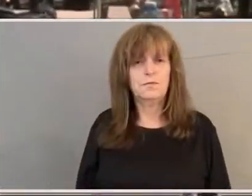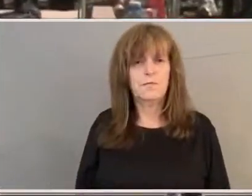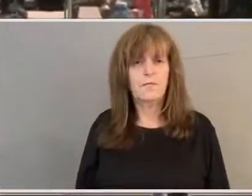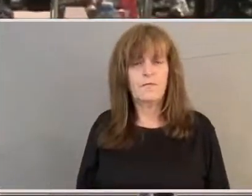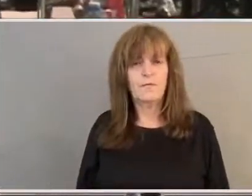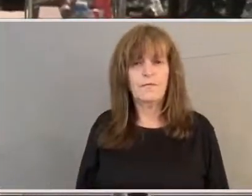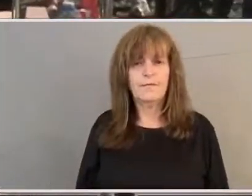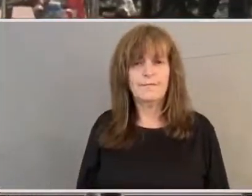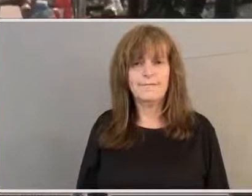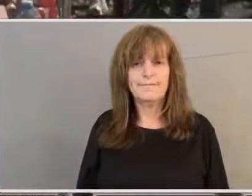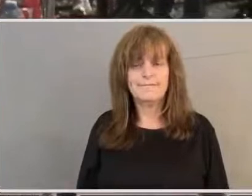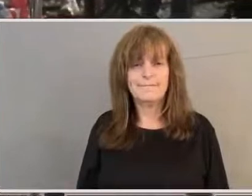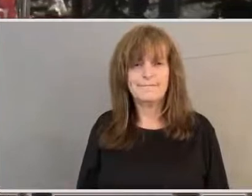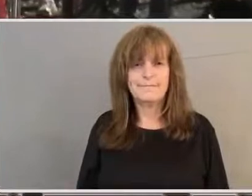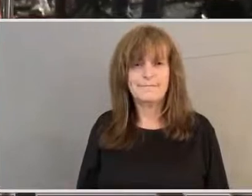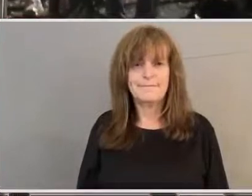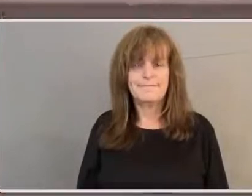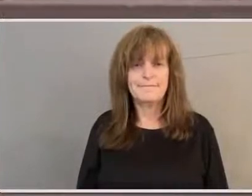Thank you, Michelle.